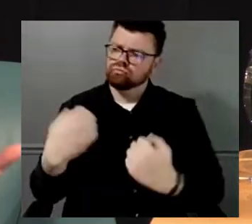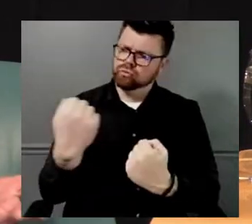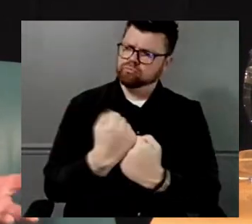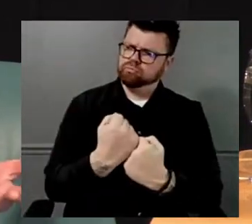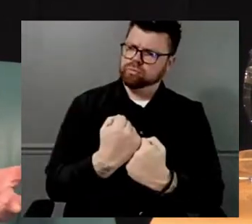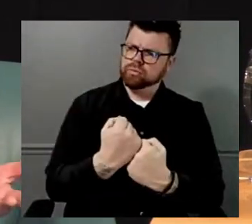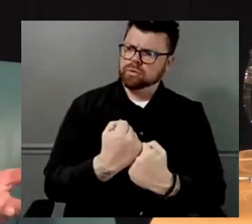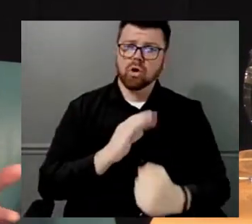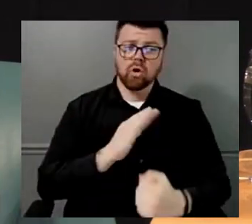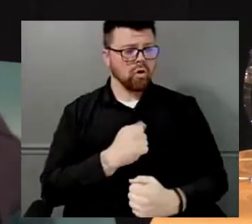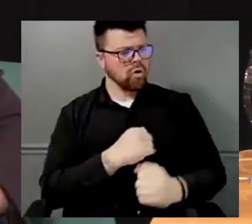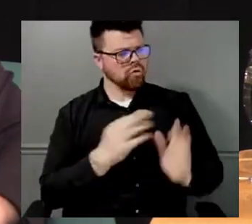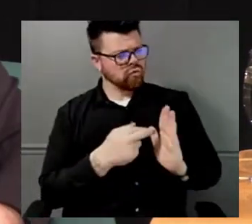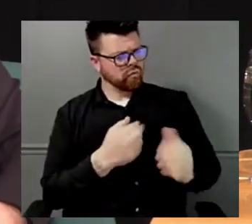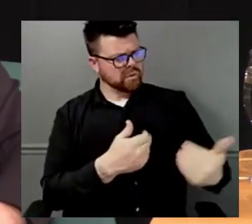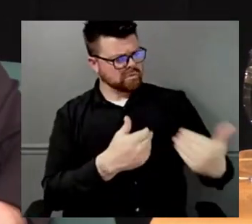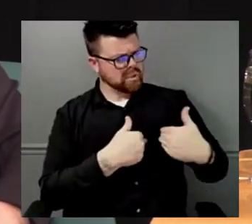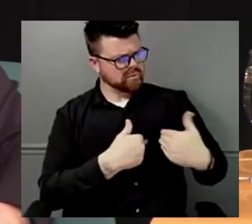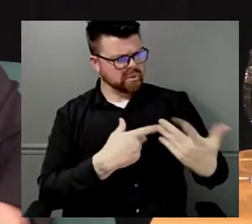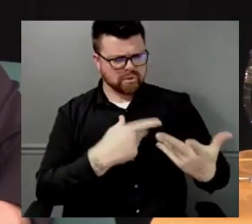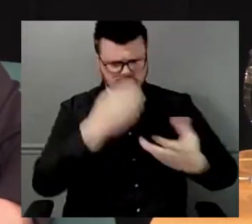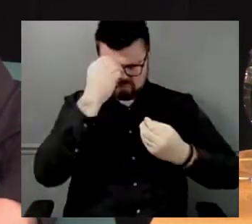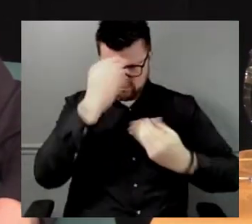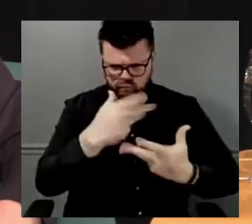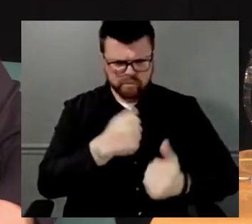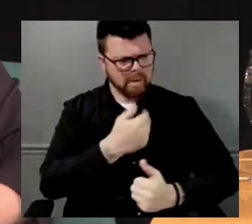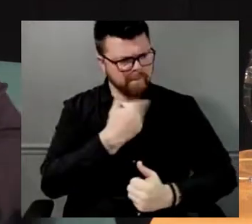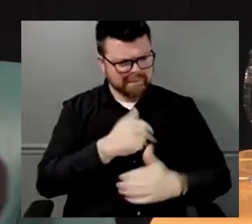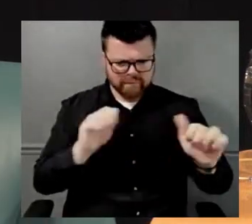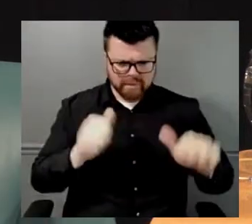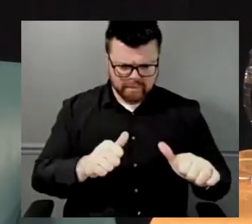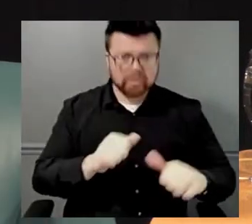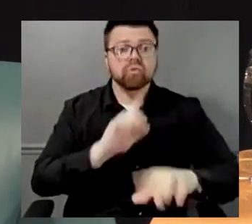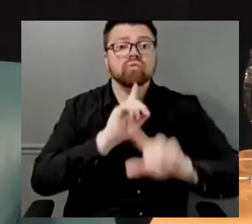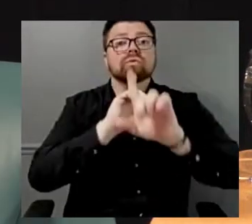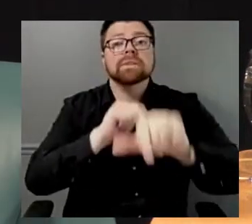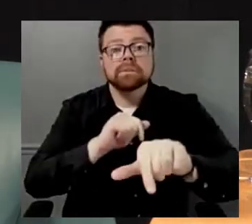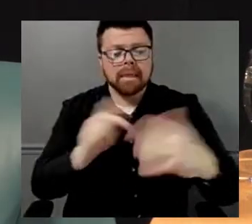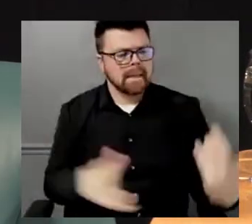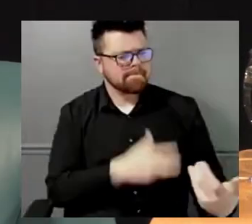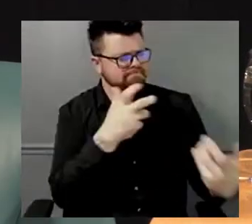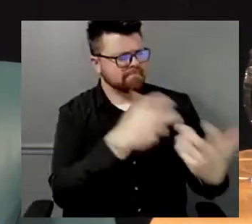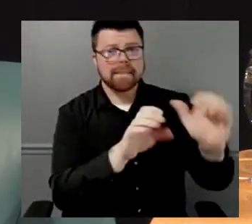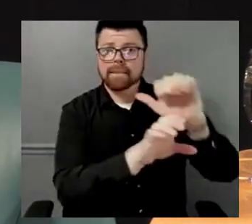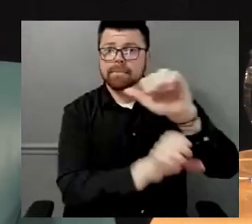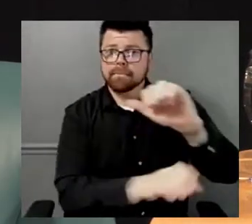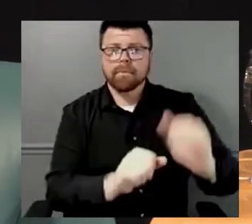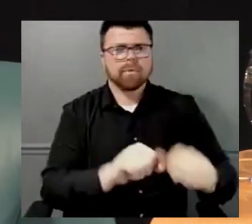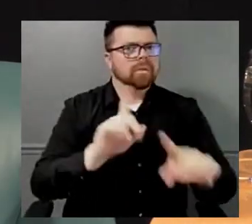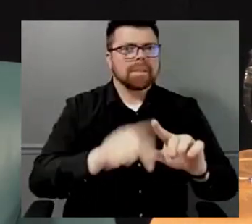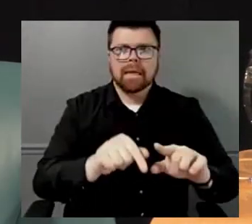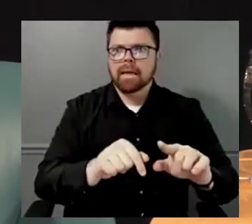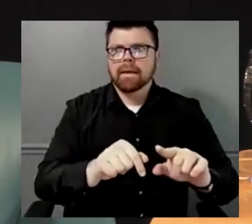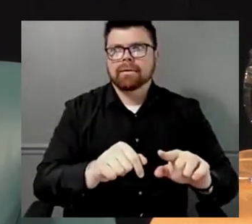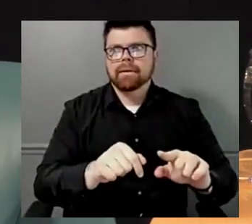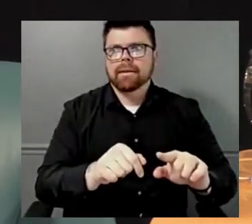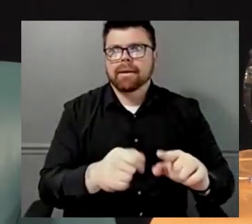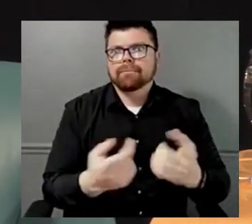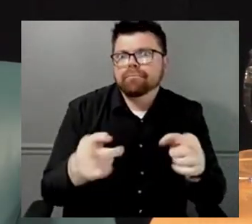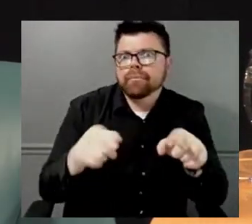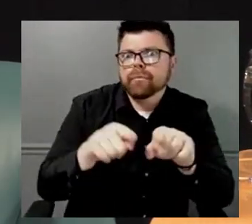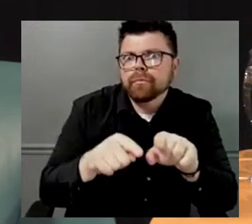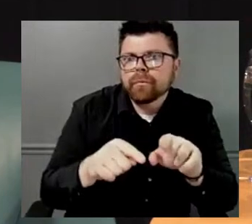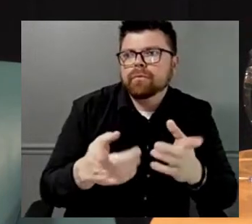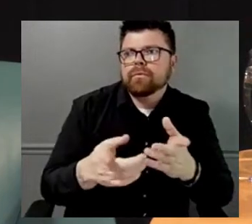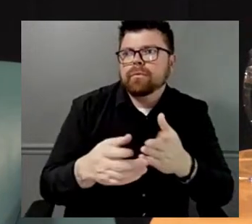what we think the right answer is to the best of our ability. So neither of us can compromise on that, on the bottom line. But there's a